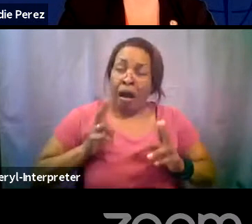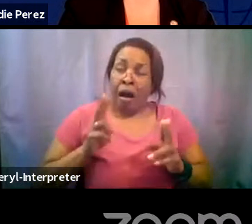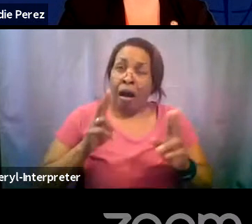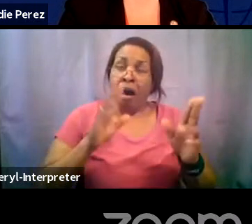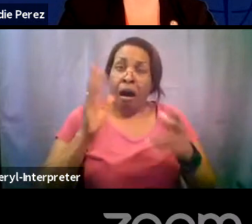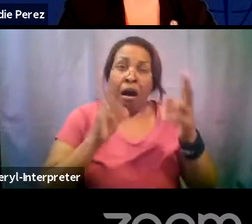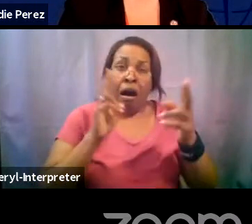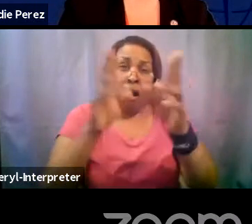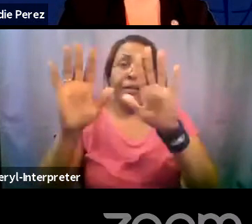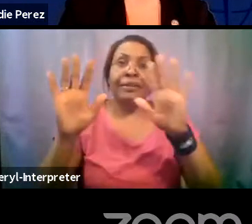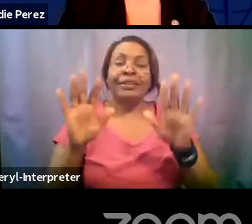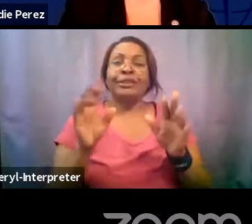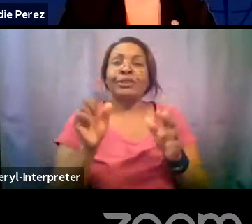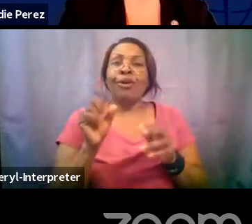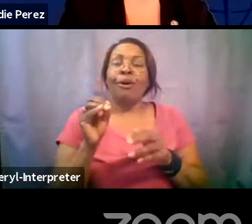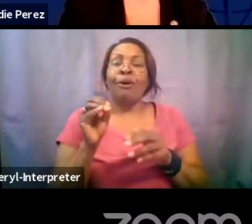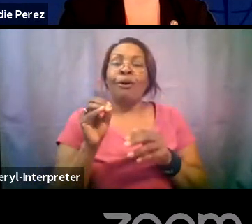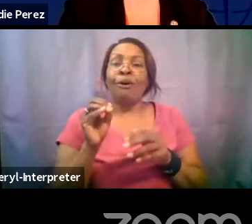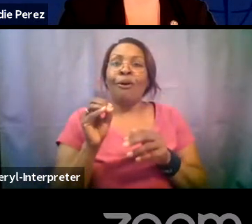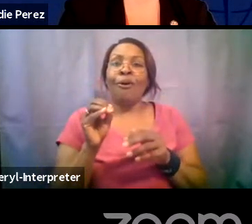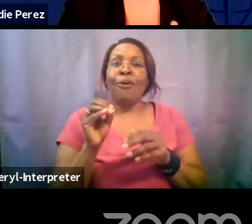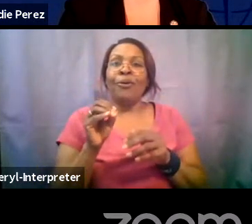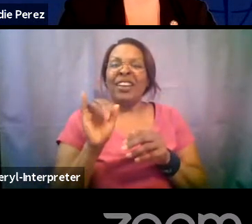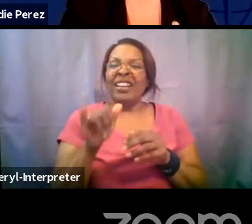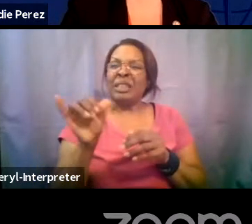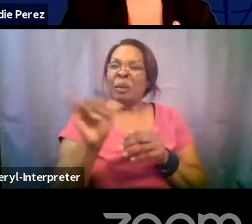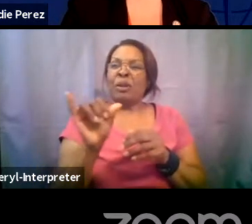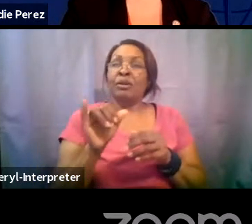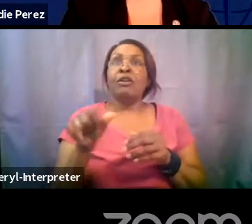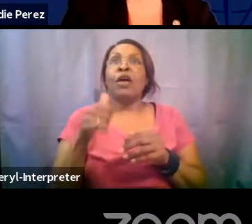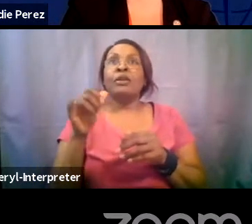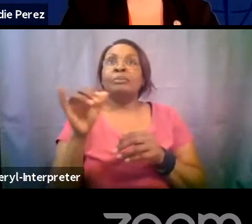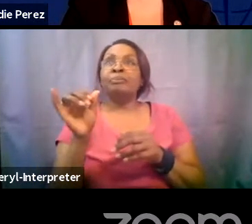that, it's similar. Another similar